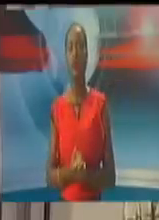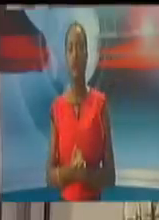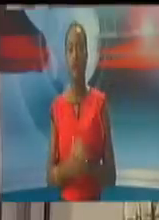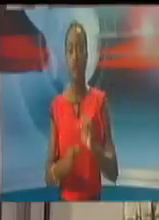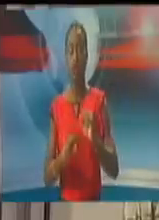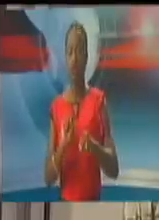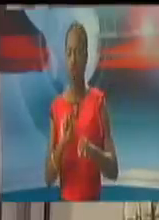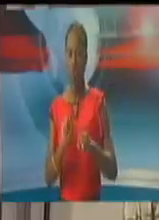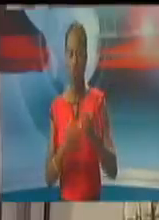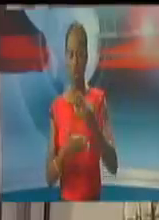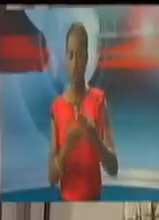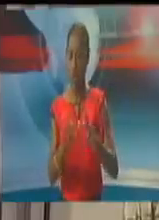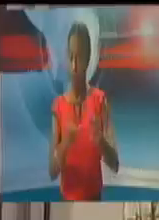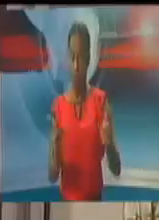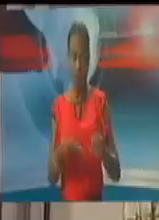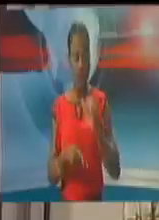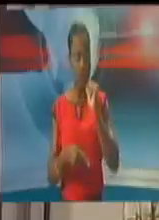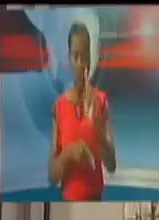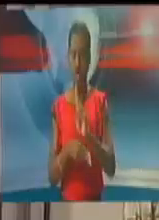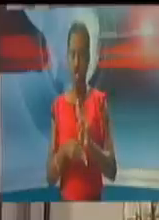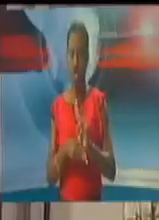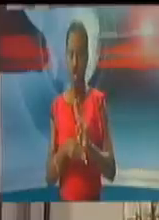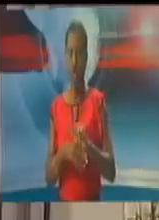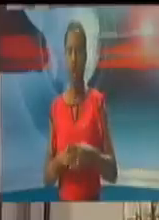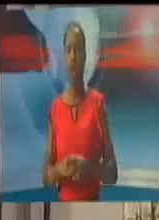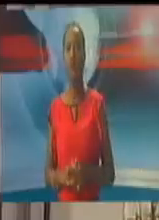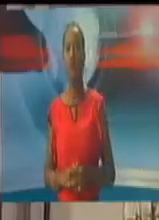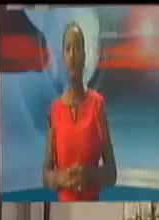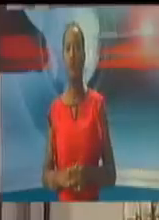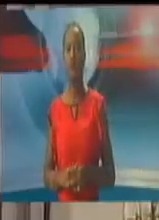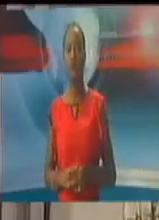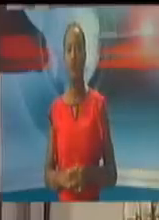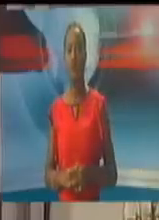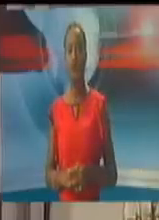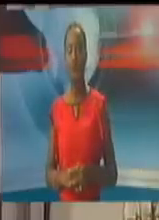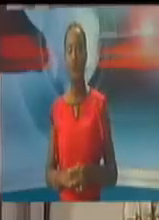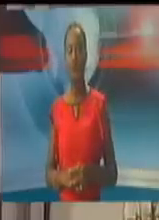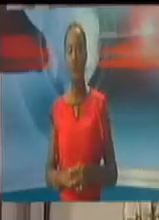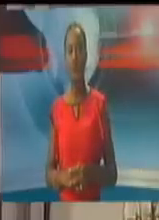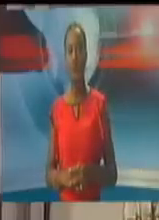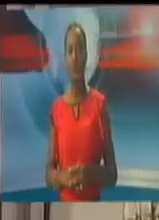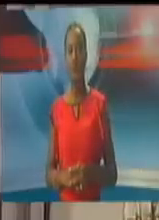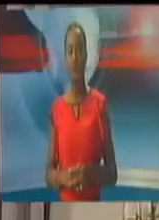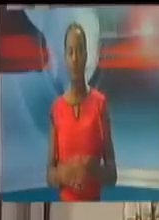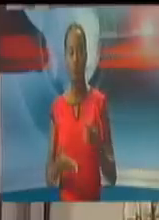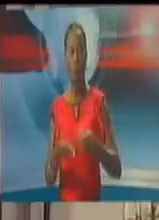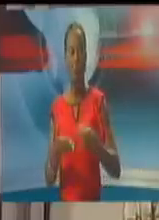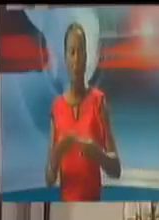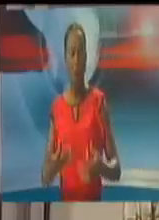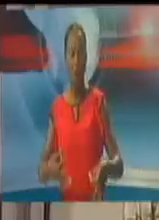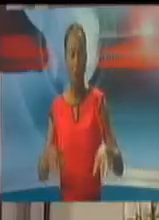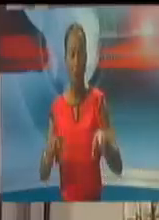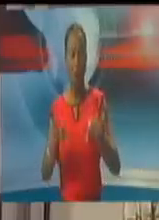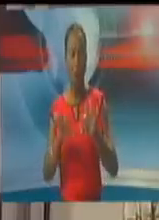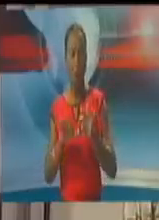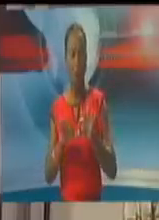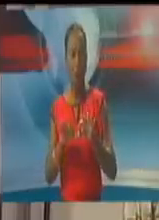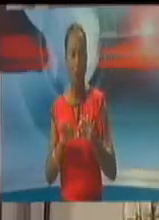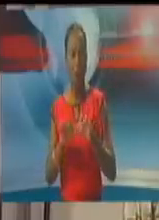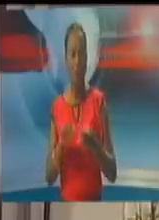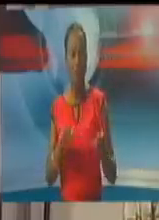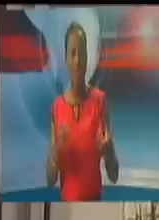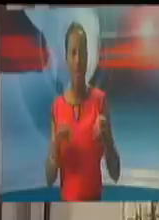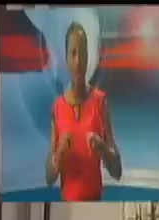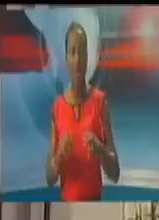clinical update. What is really a significant development are the 63